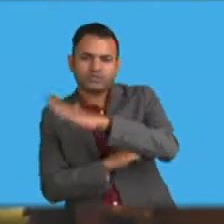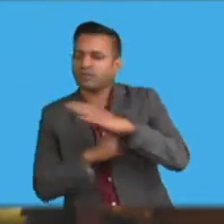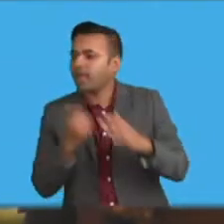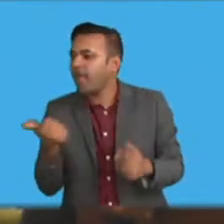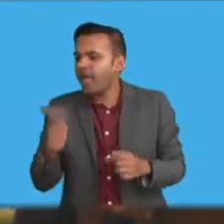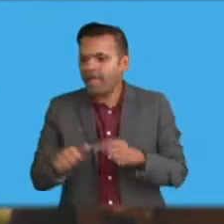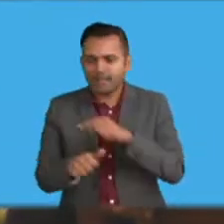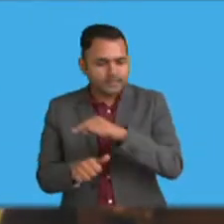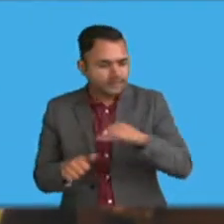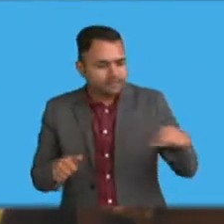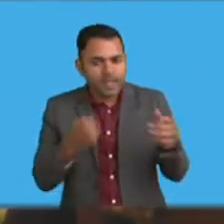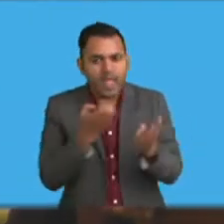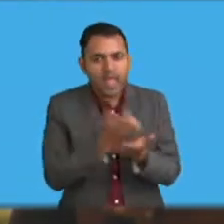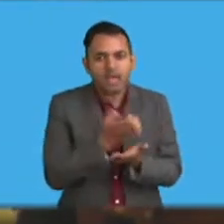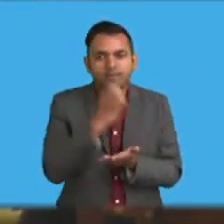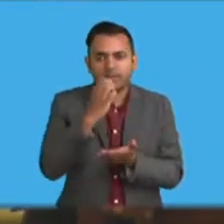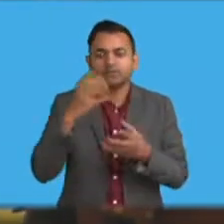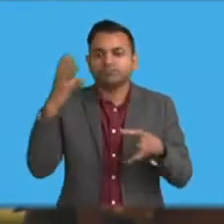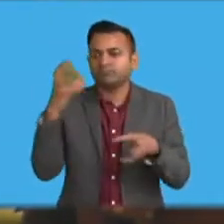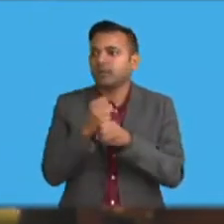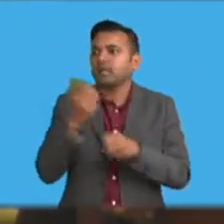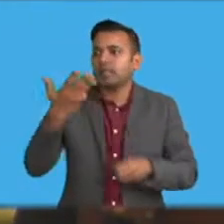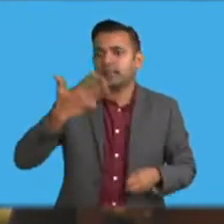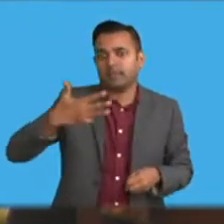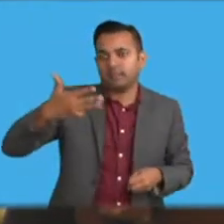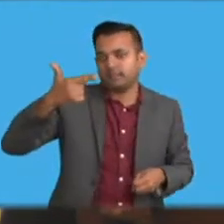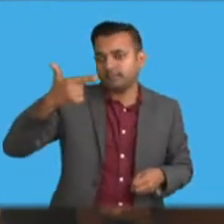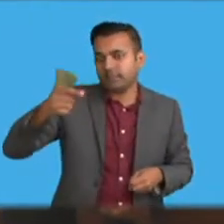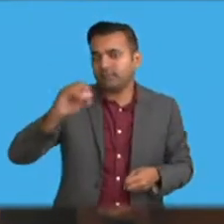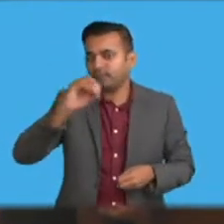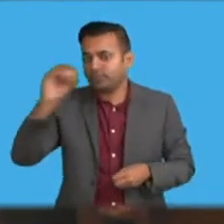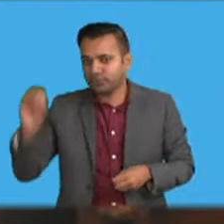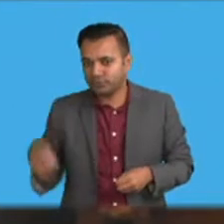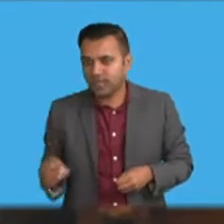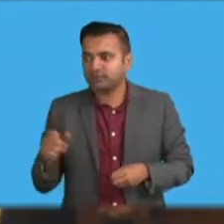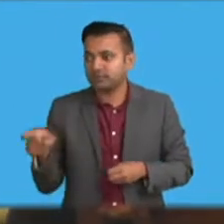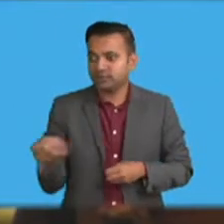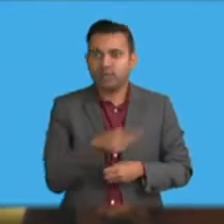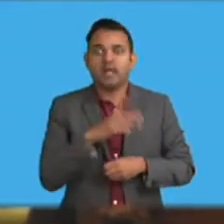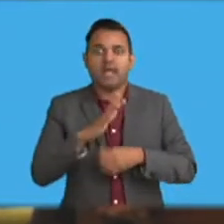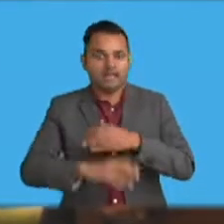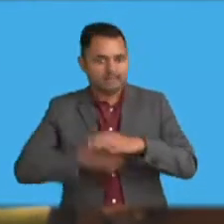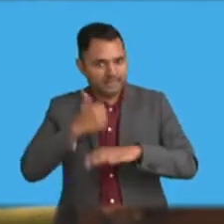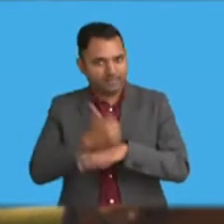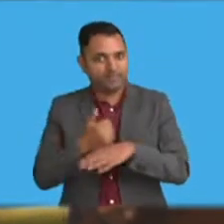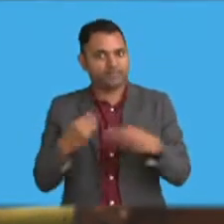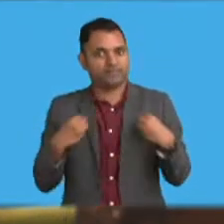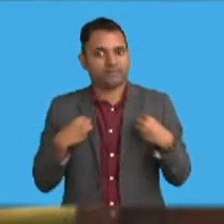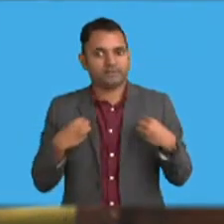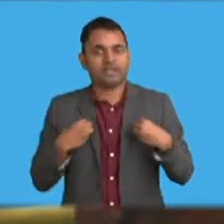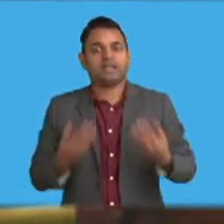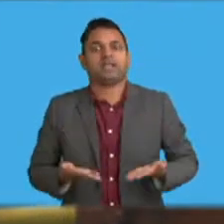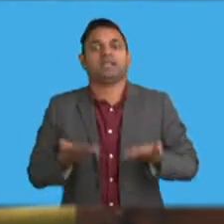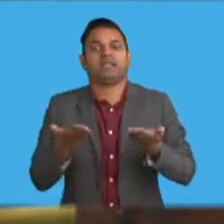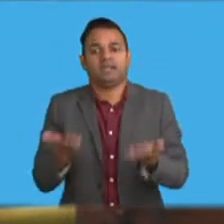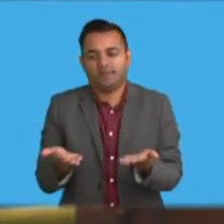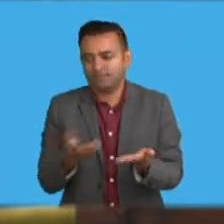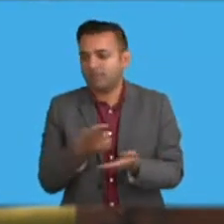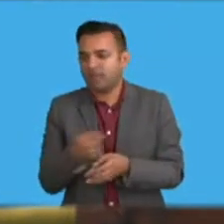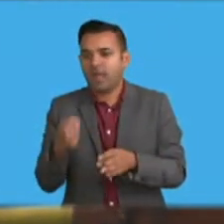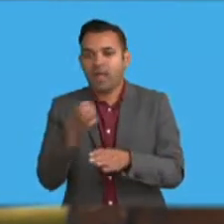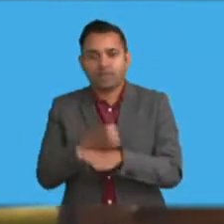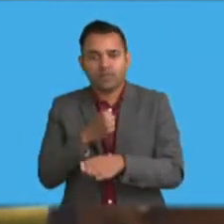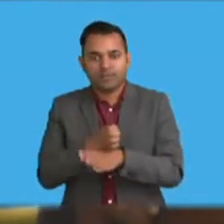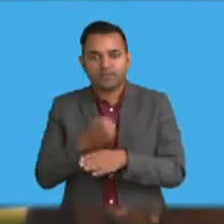approximately 97% of established businesses and provide employment, Madam Speaker, to about